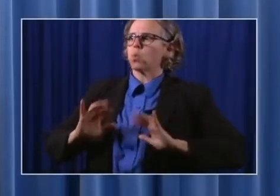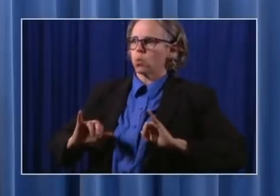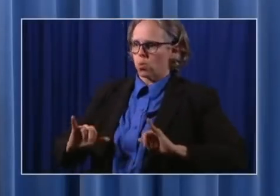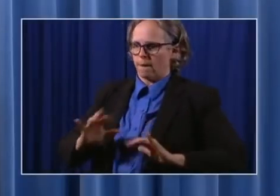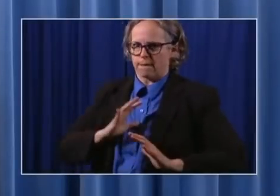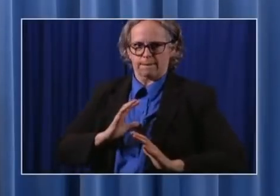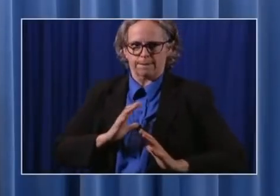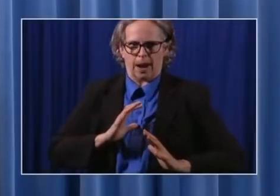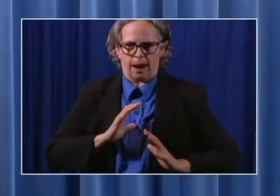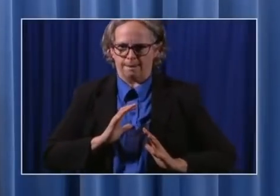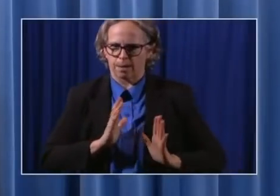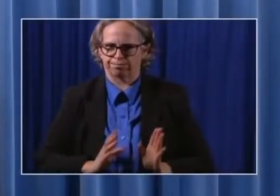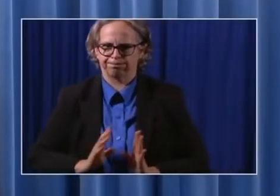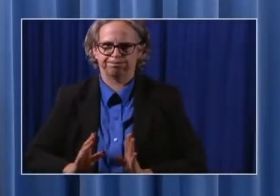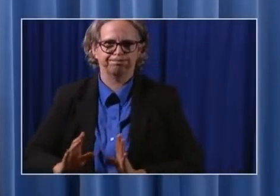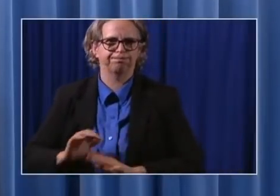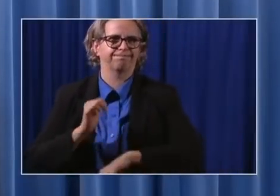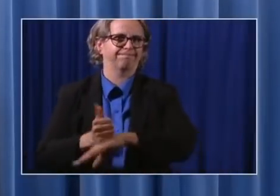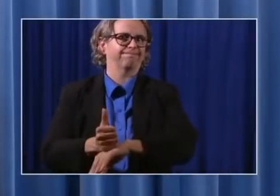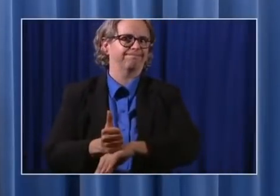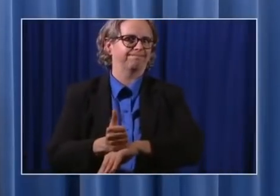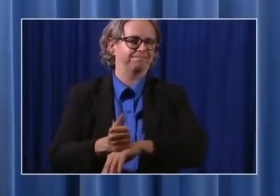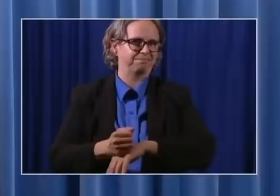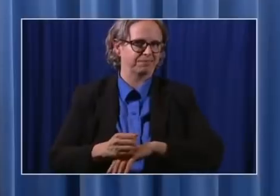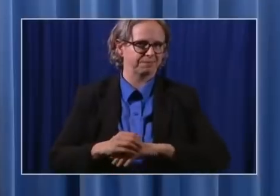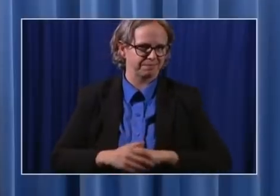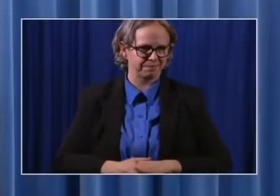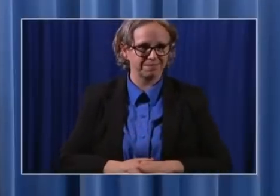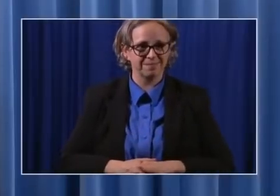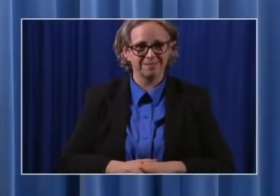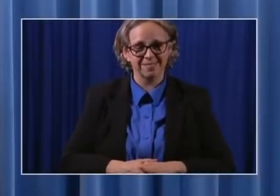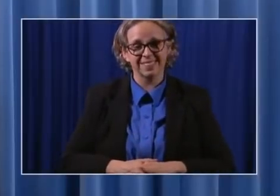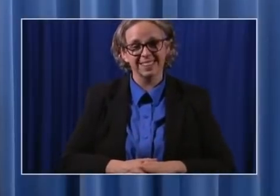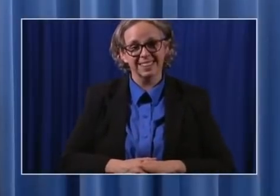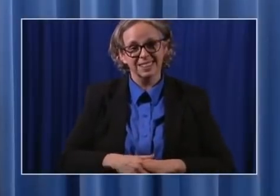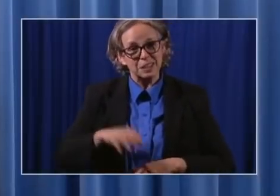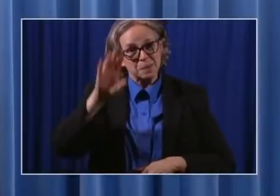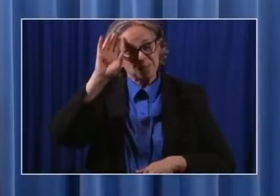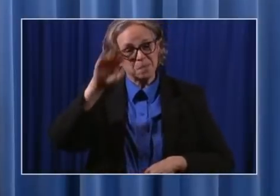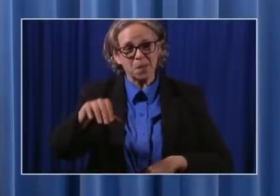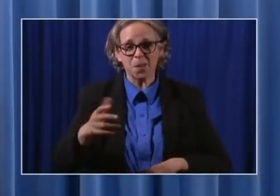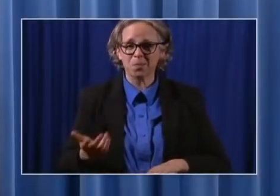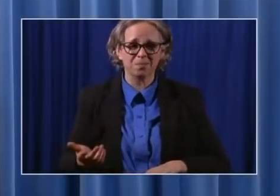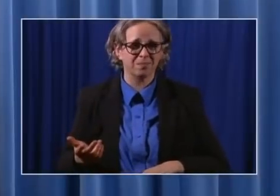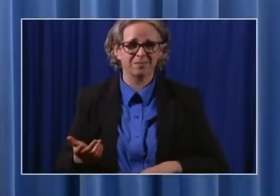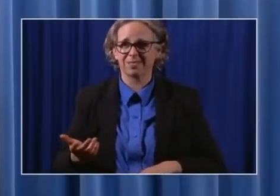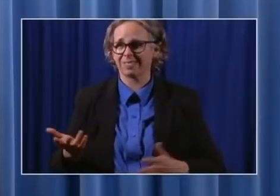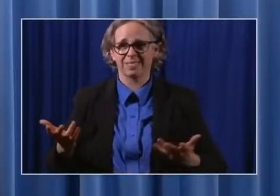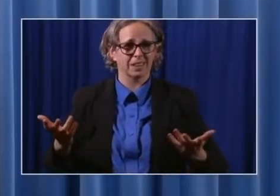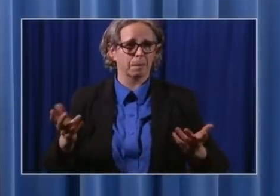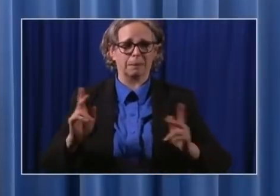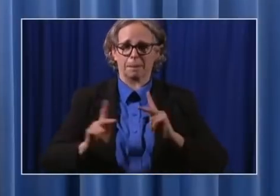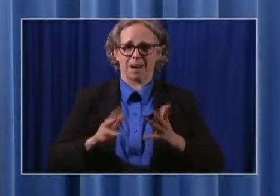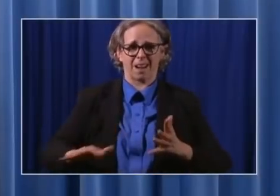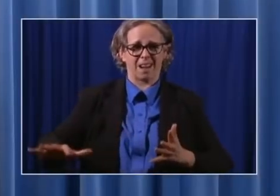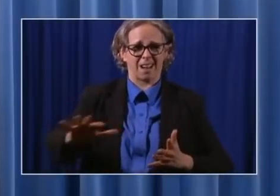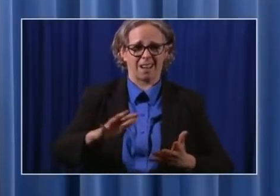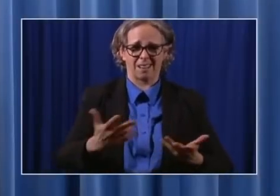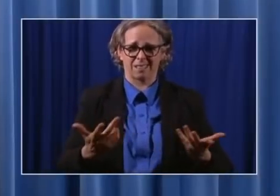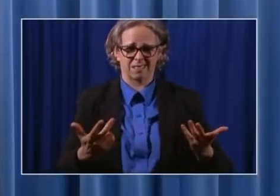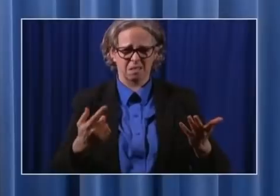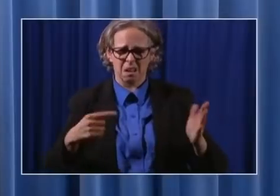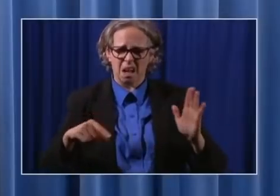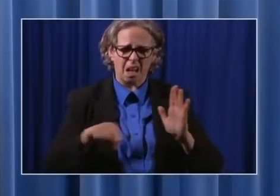examples of where things go wrong, but the vast majority of Ohioans are doing just a phenomenal job in fighting this